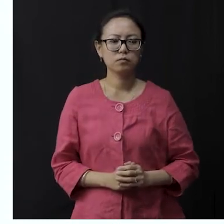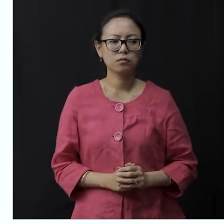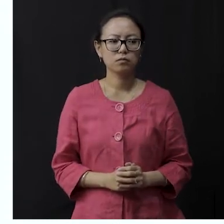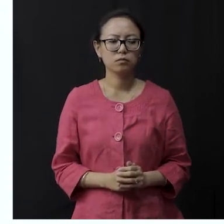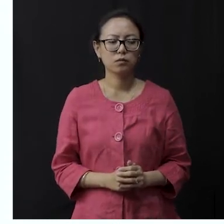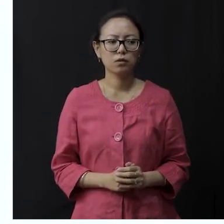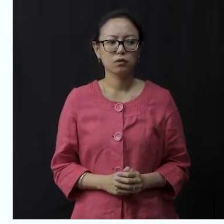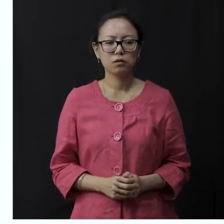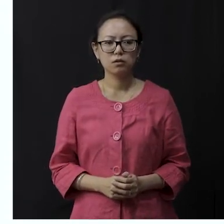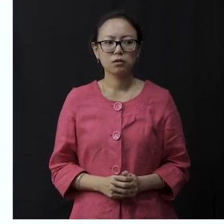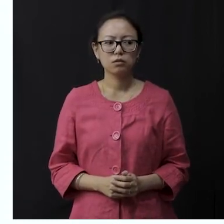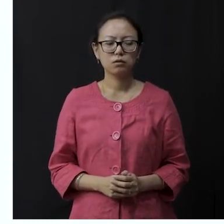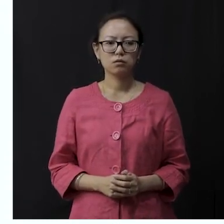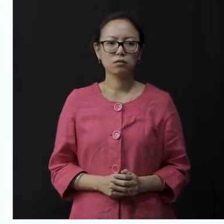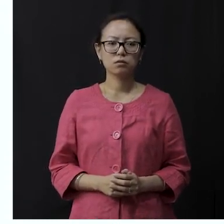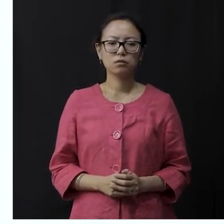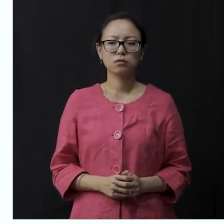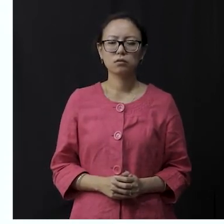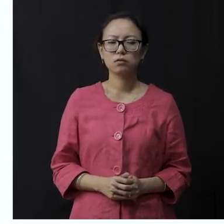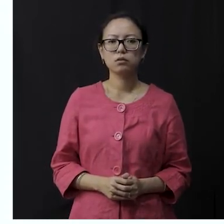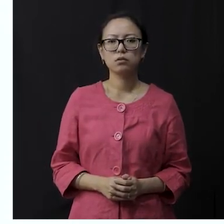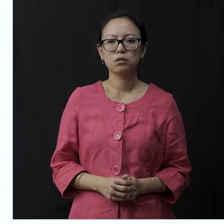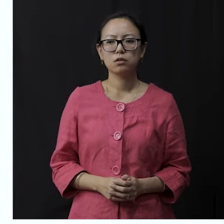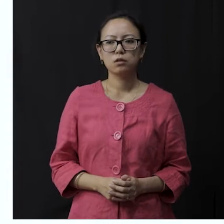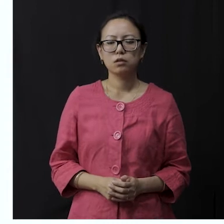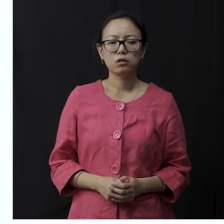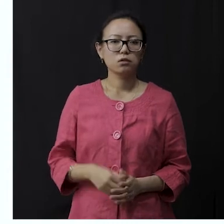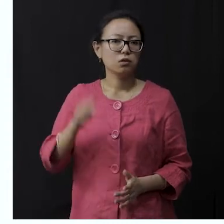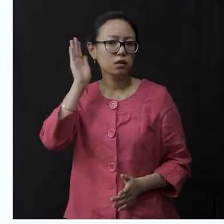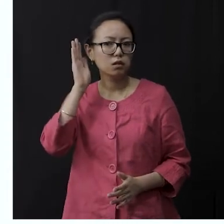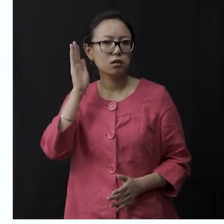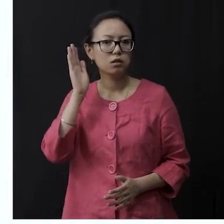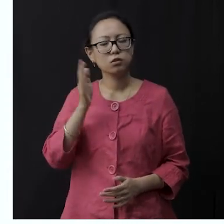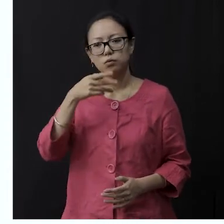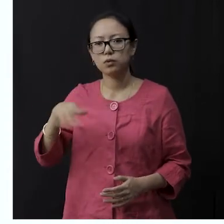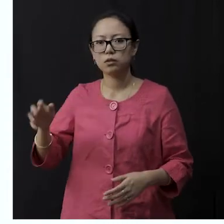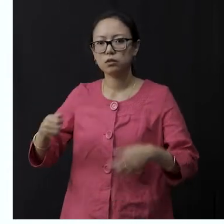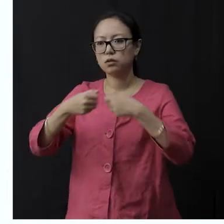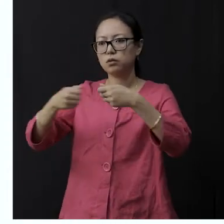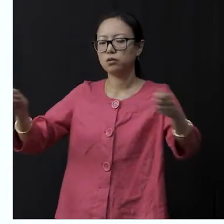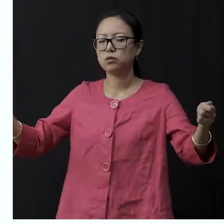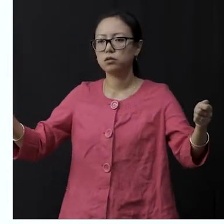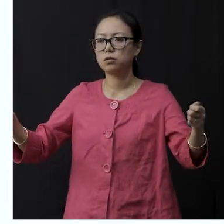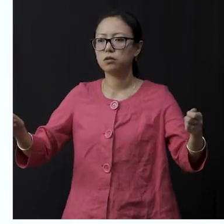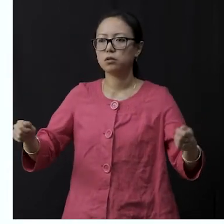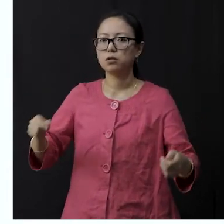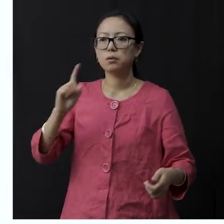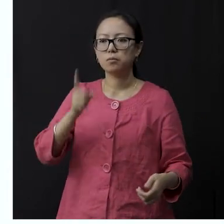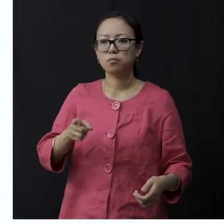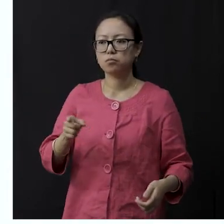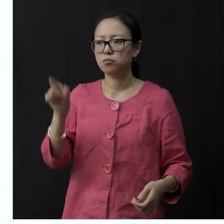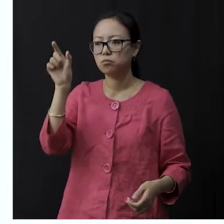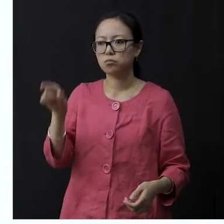owl's sound, okay? It can hear it in the night. But there was no one who came and knocked at